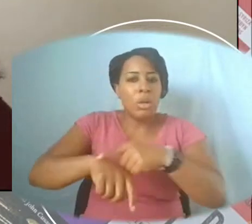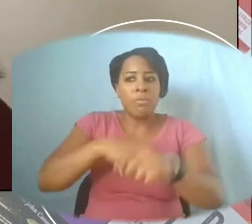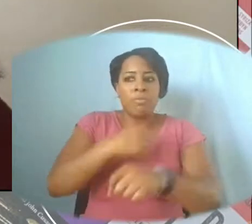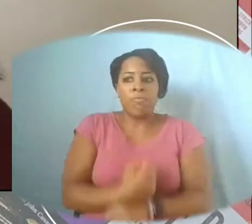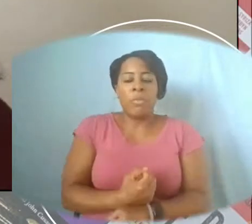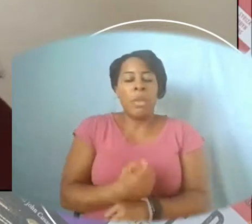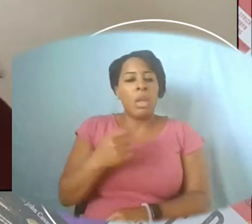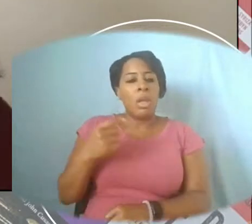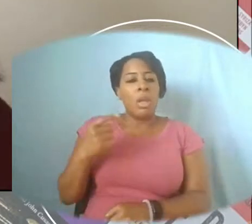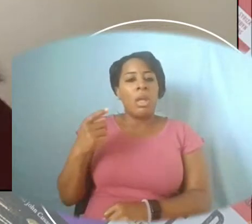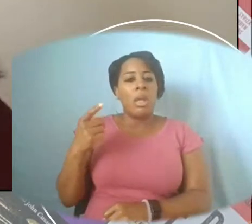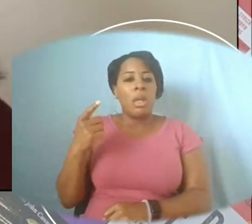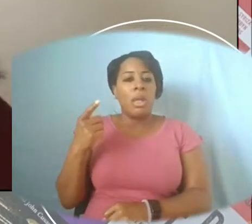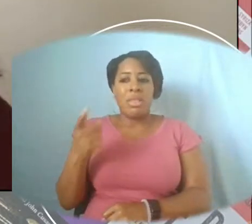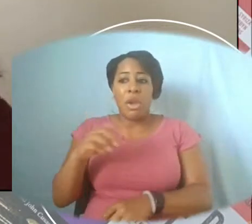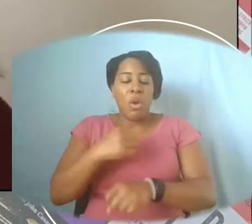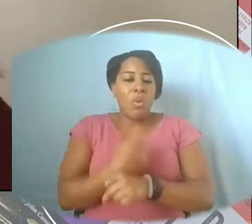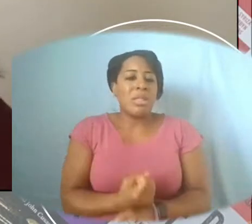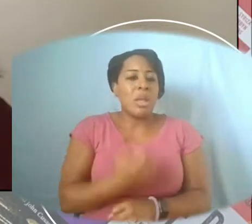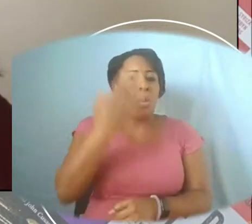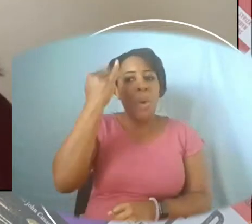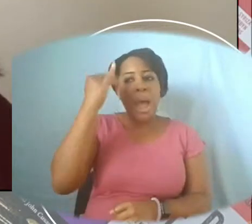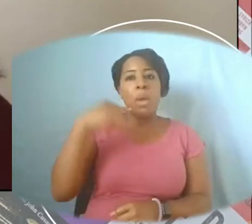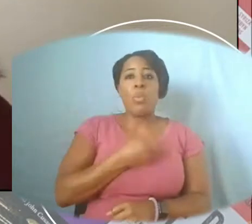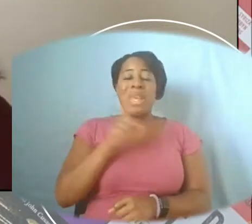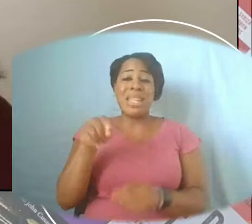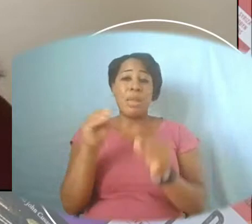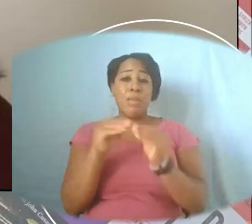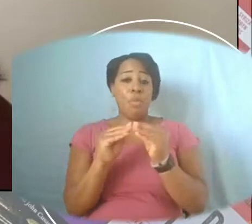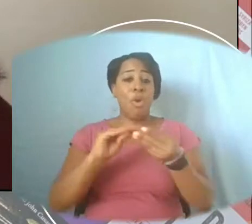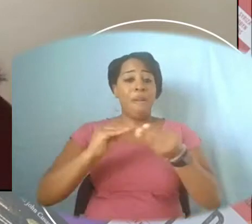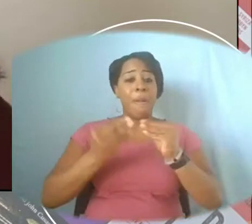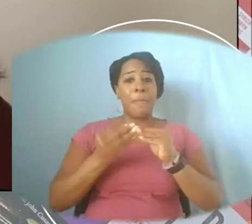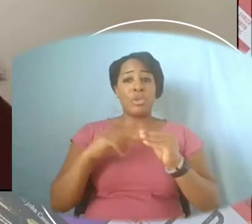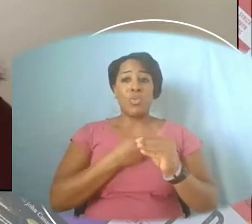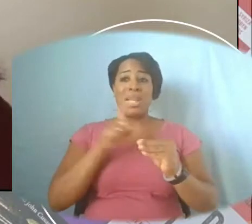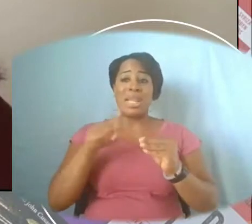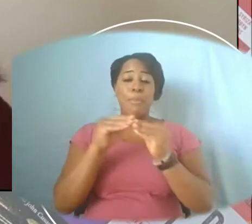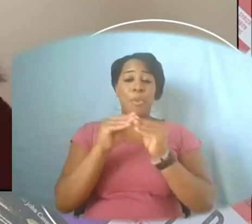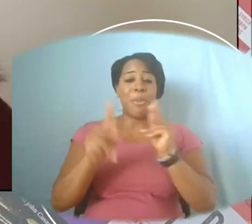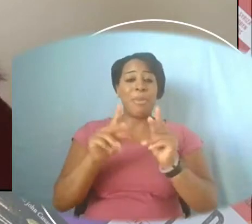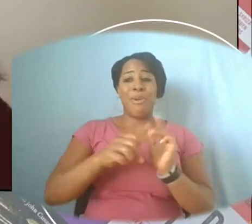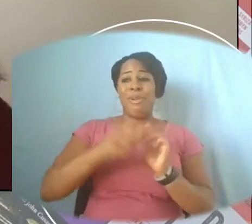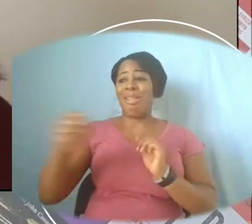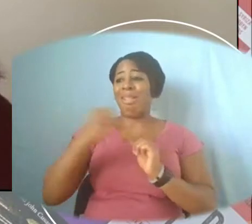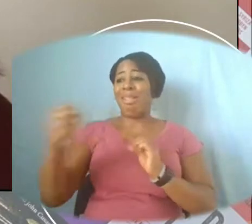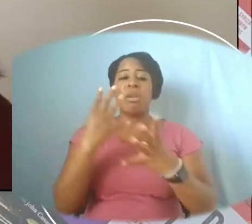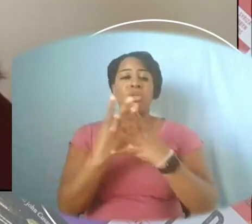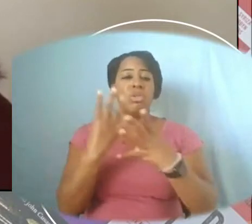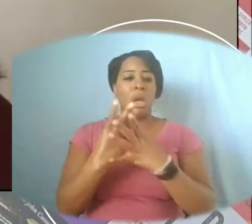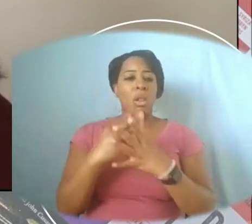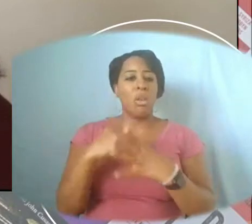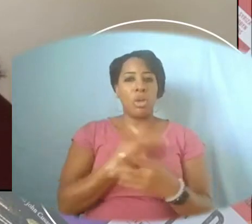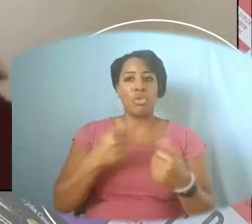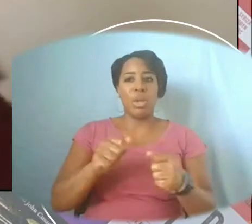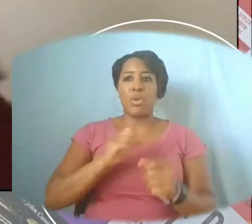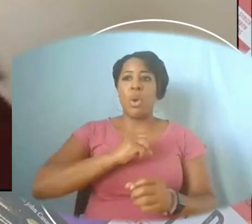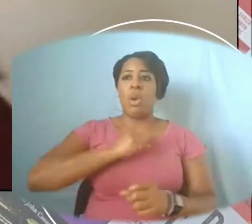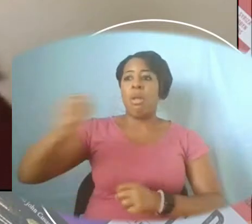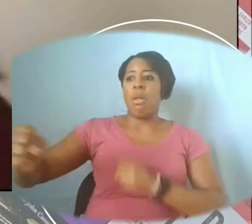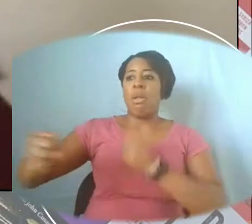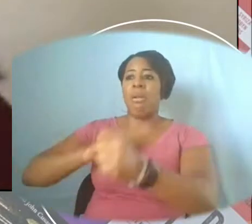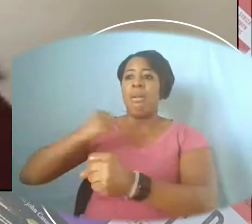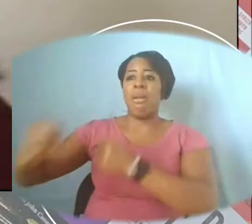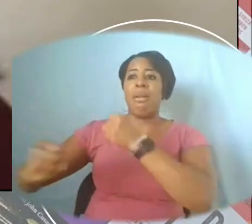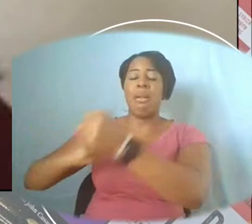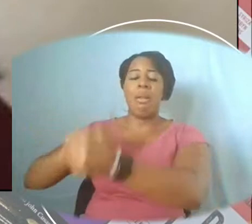with the person because why? We need more numbers. It's about incarcerating as many people as possible, not looking at that